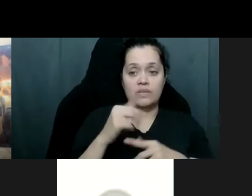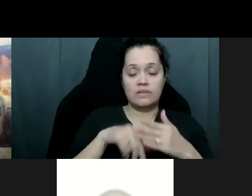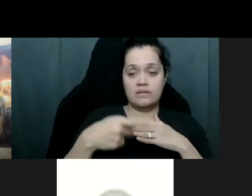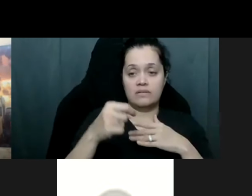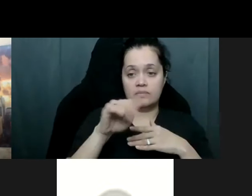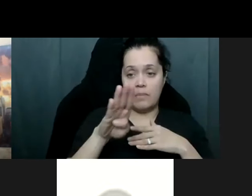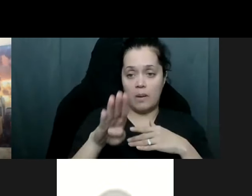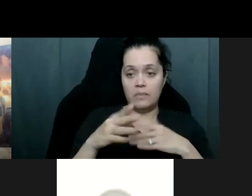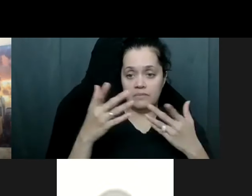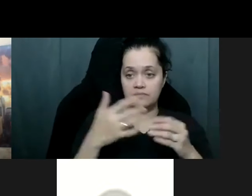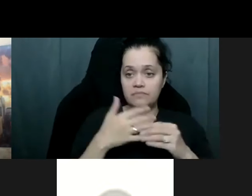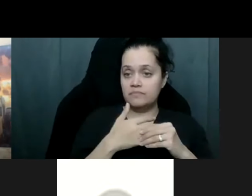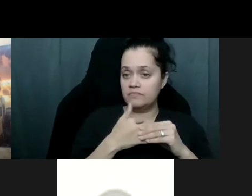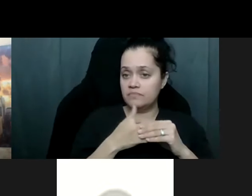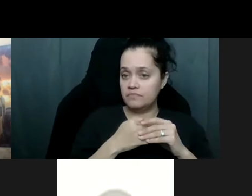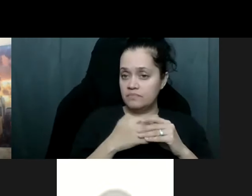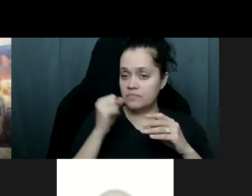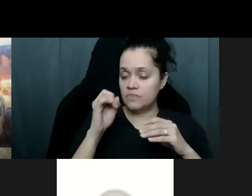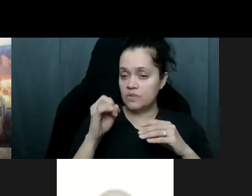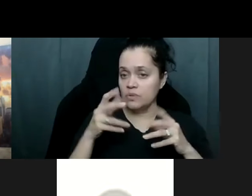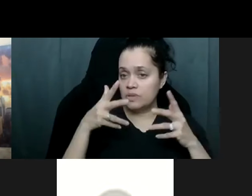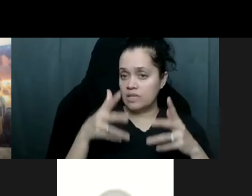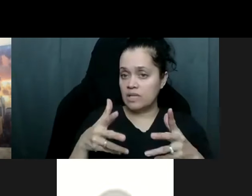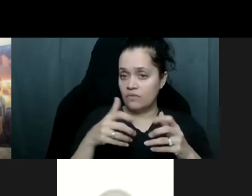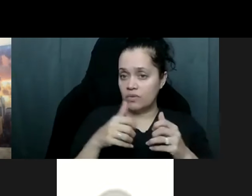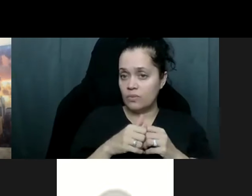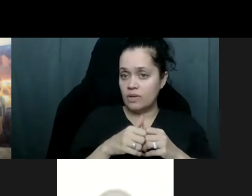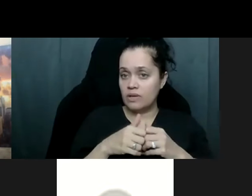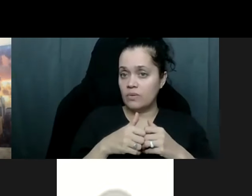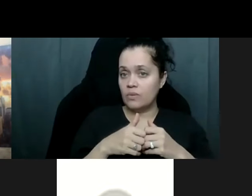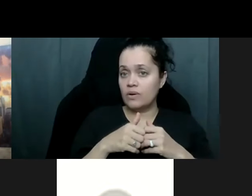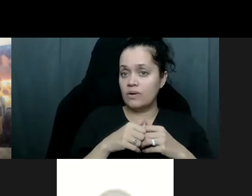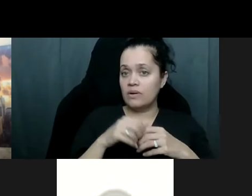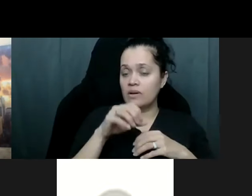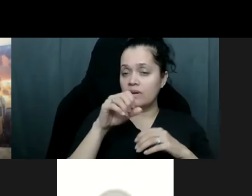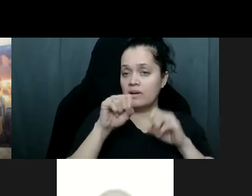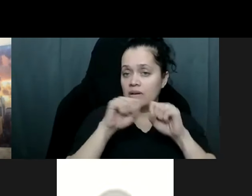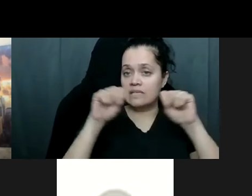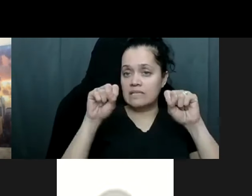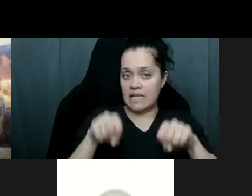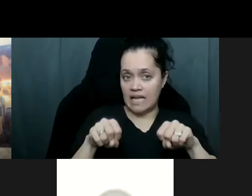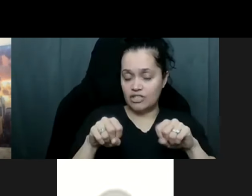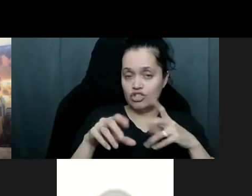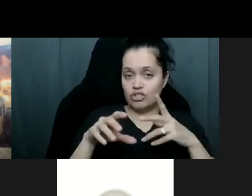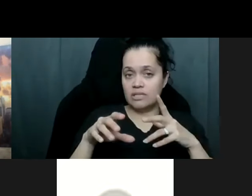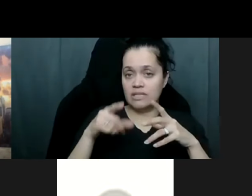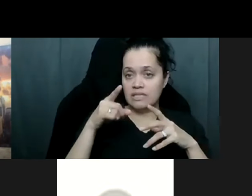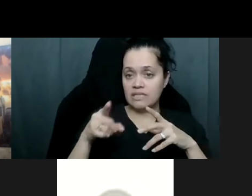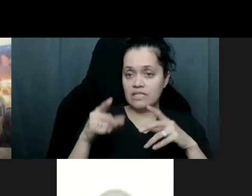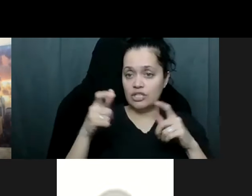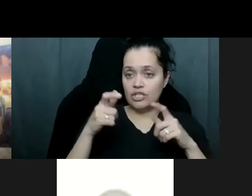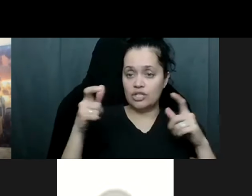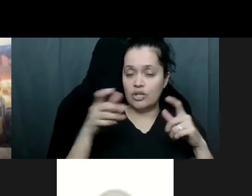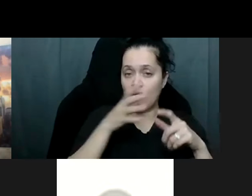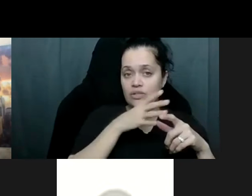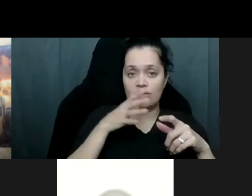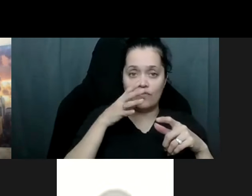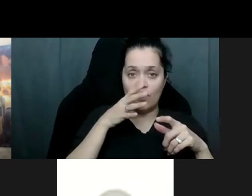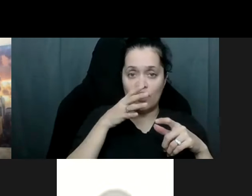pub. So what are we left with? Well, then a station is your large farm